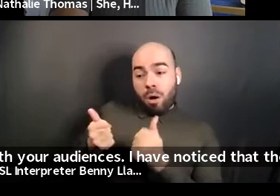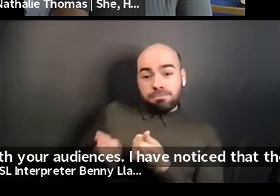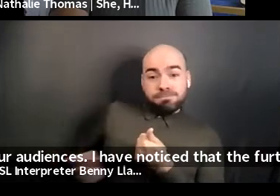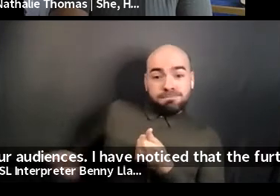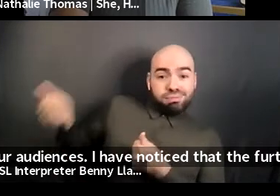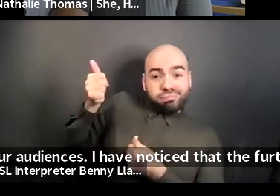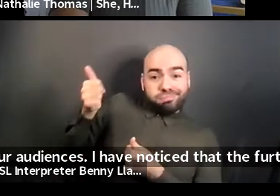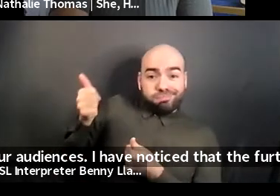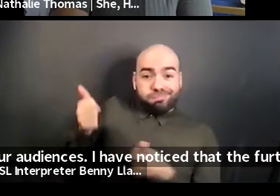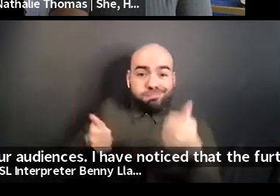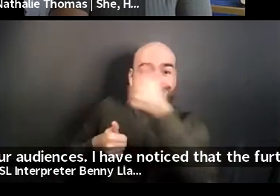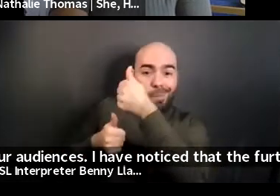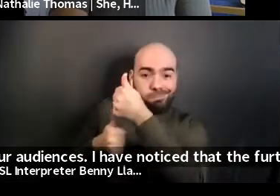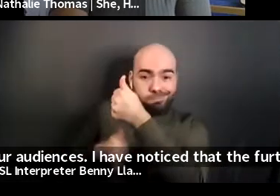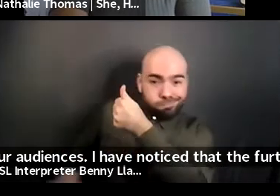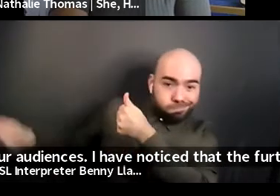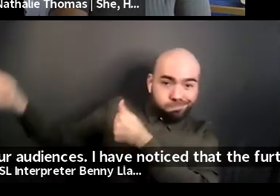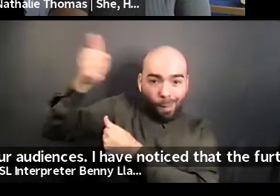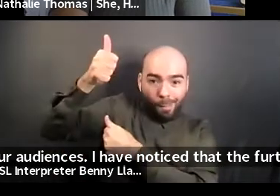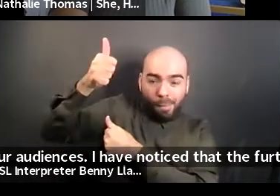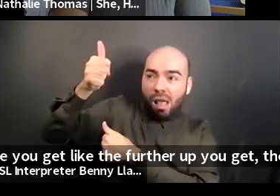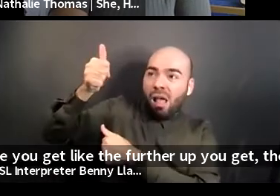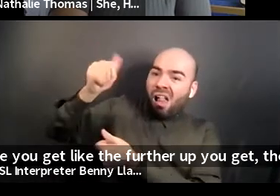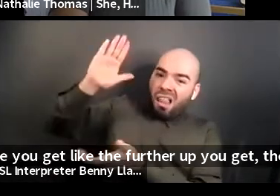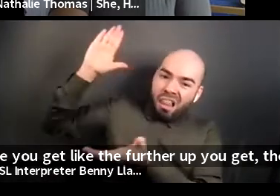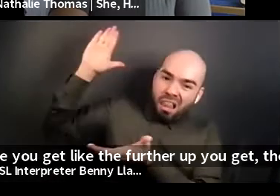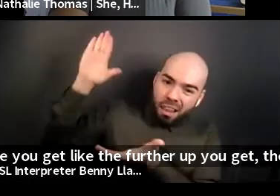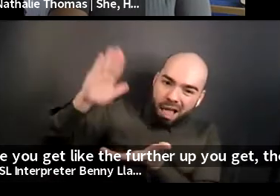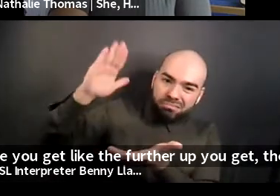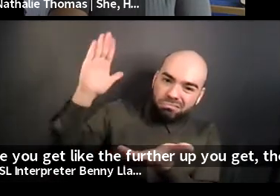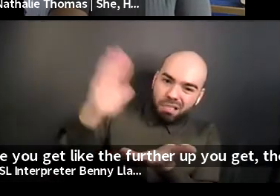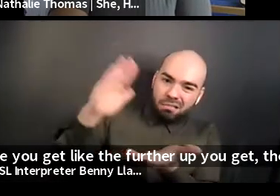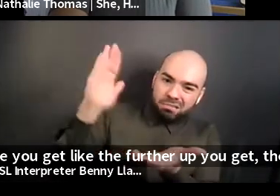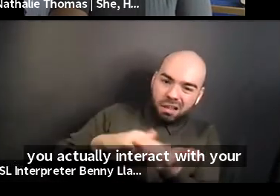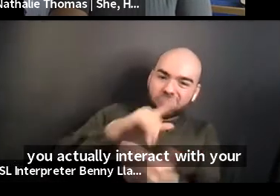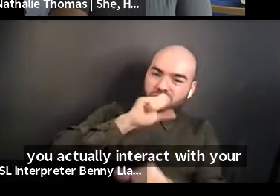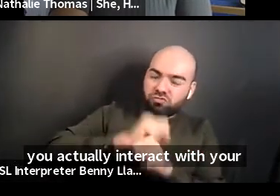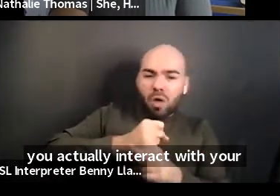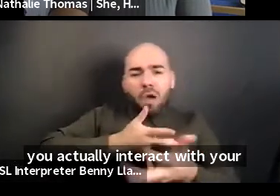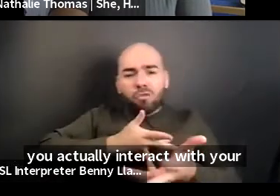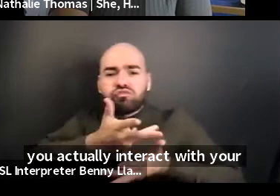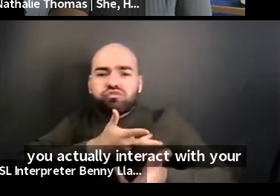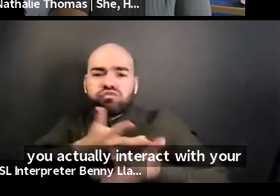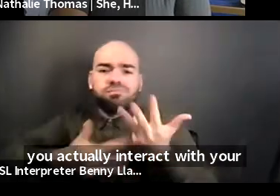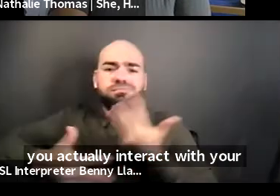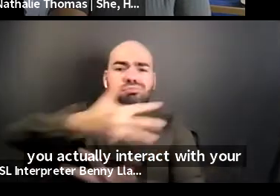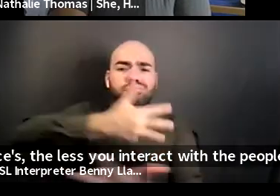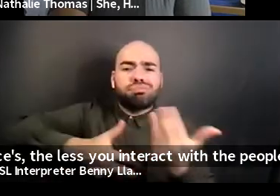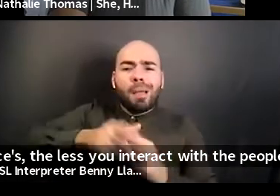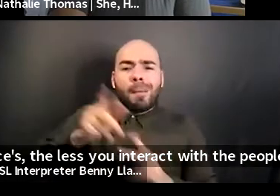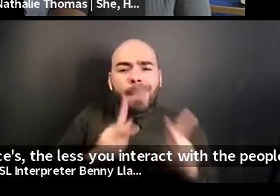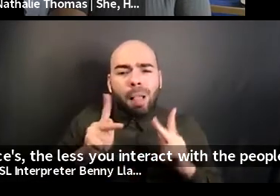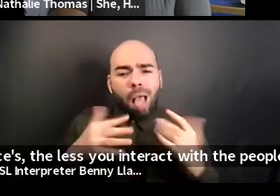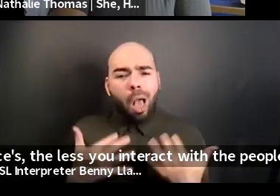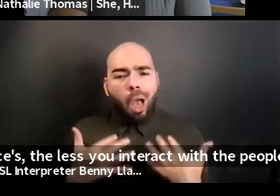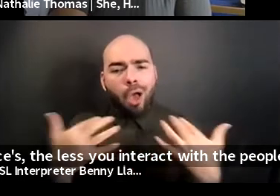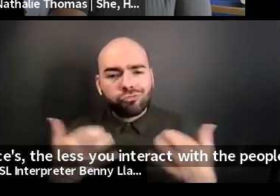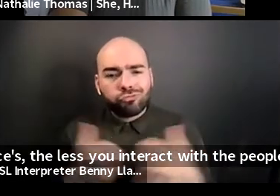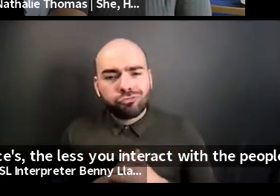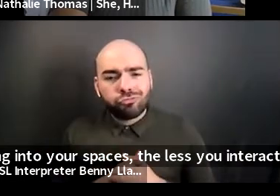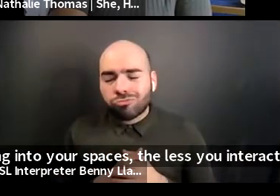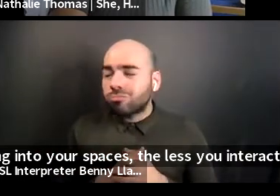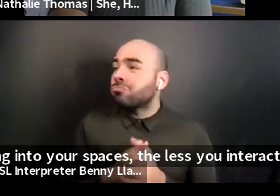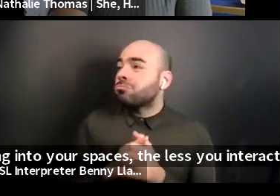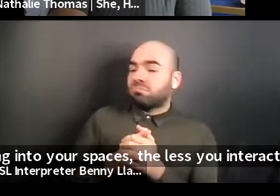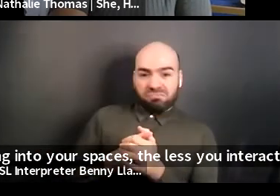like the further up you get, the less you actually interact with your audiences, the less you interact with the people that are coming into your spaces, the less you interact with the people